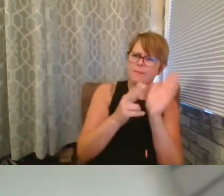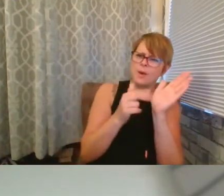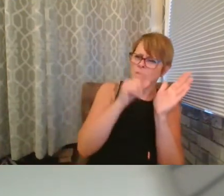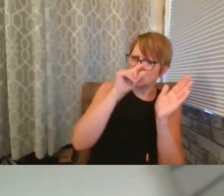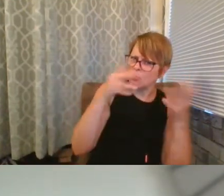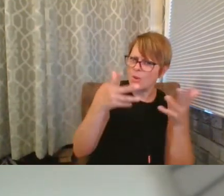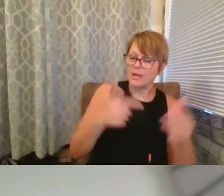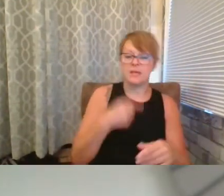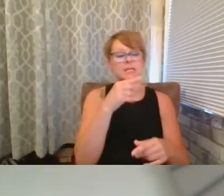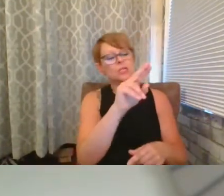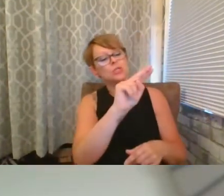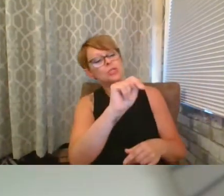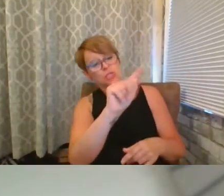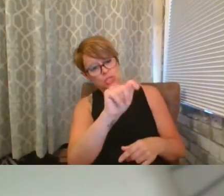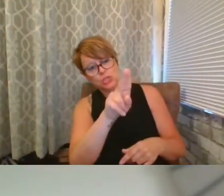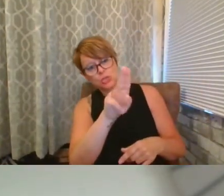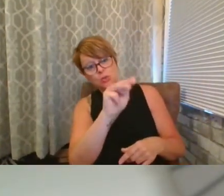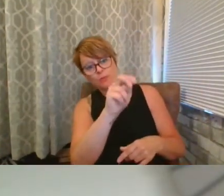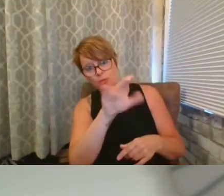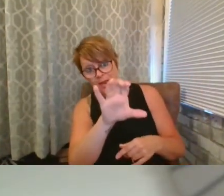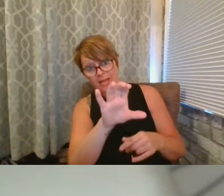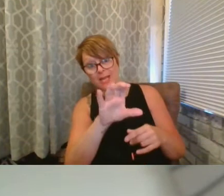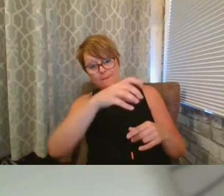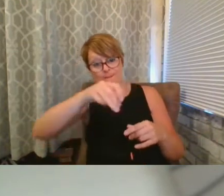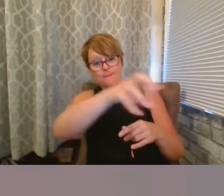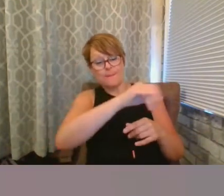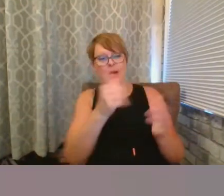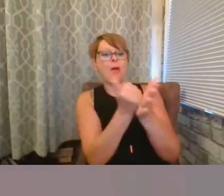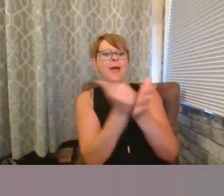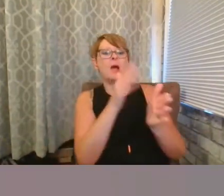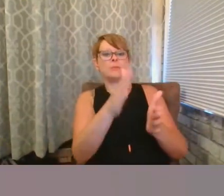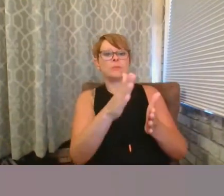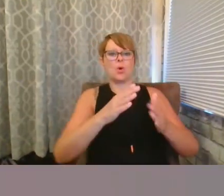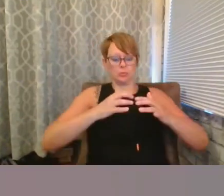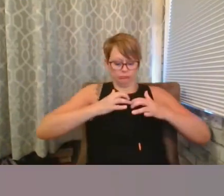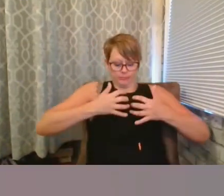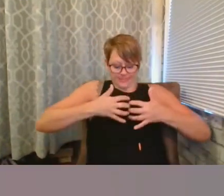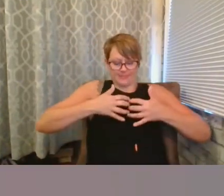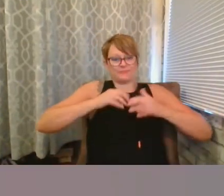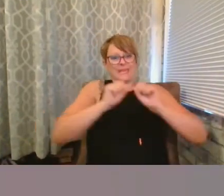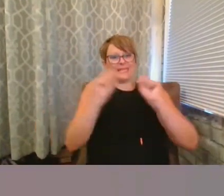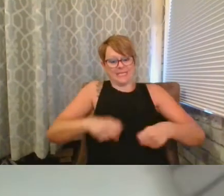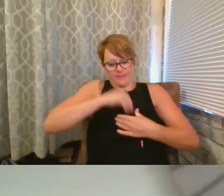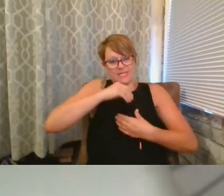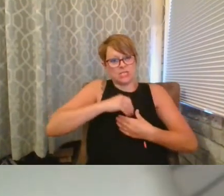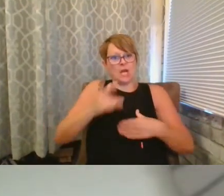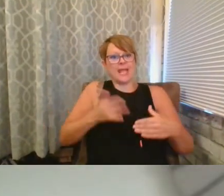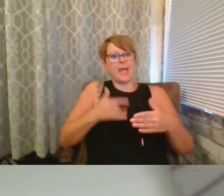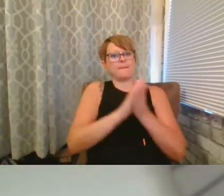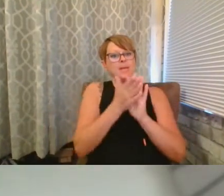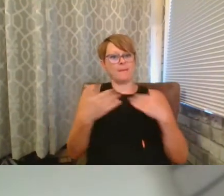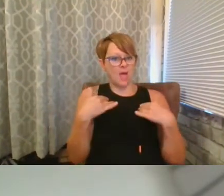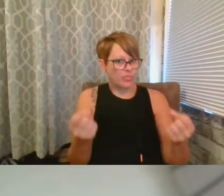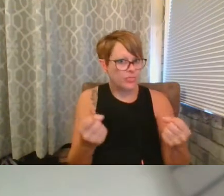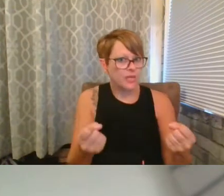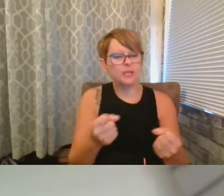turmeric powder gives you an immune system, creates an immune system. I use only coconut oil or